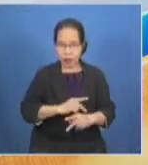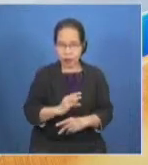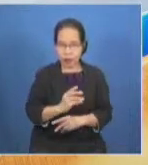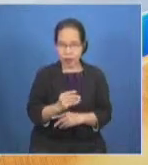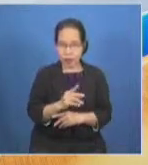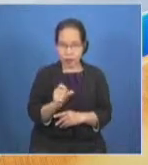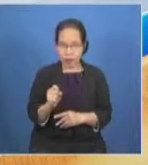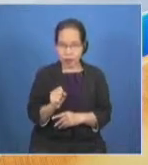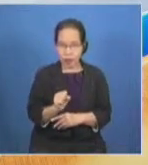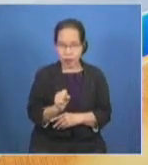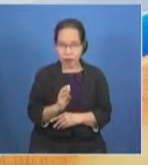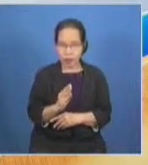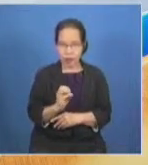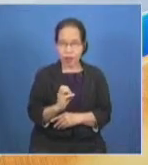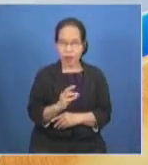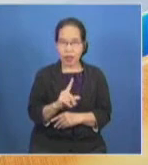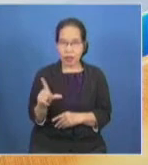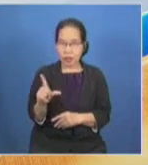sub-channels